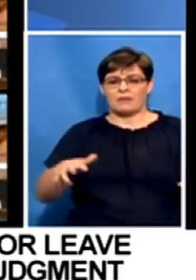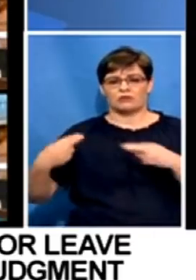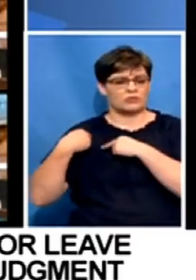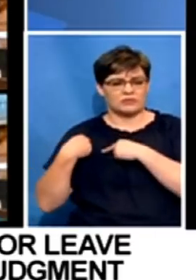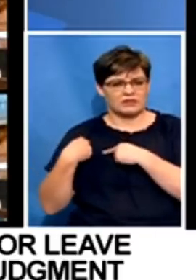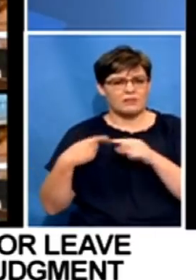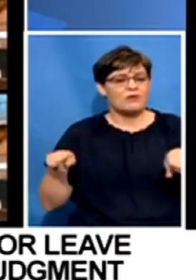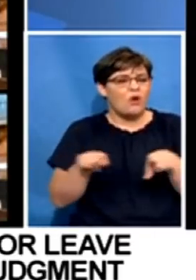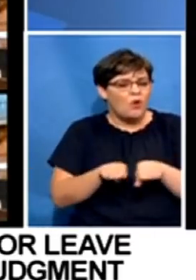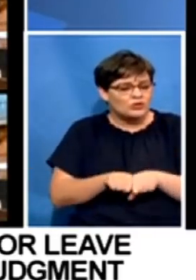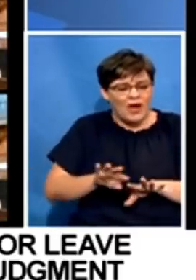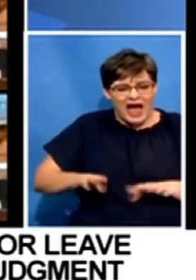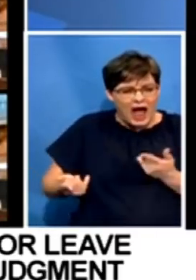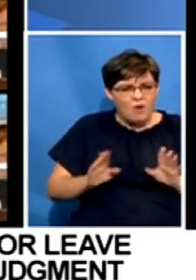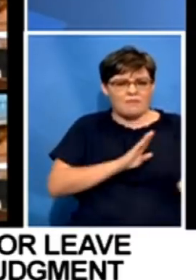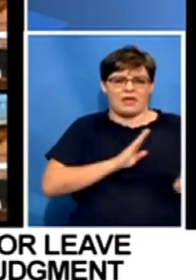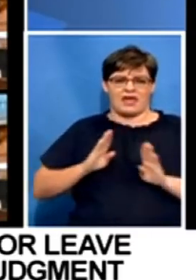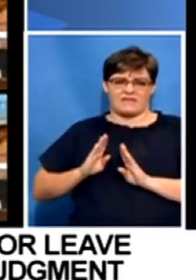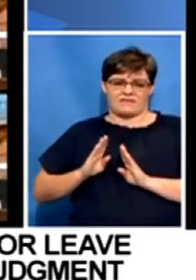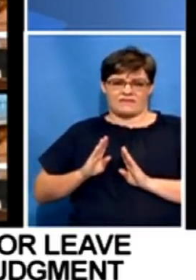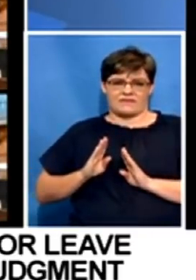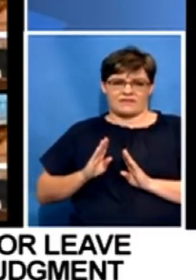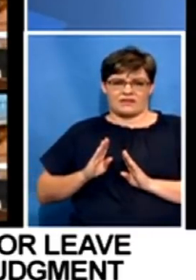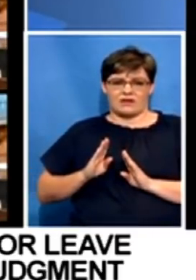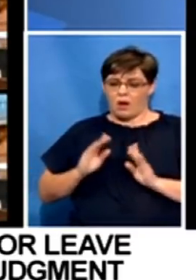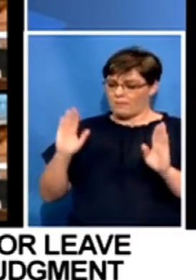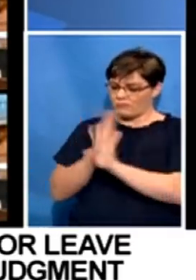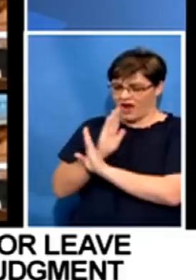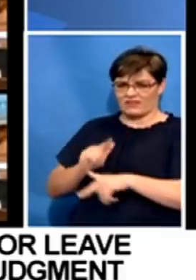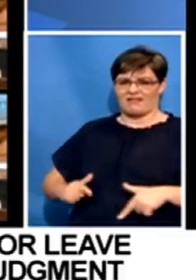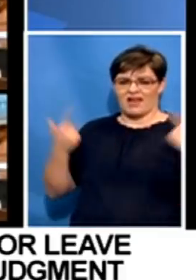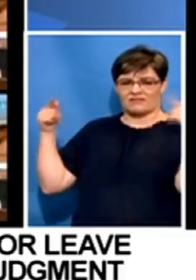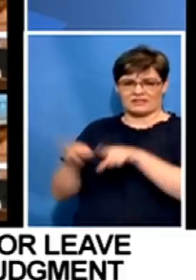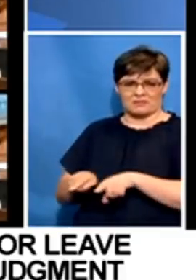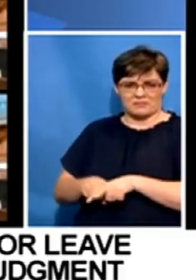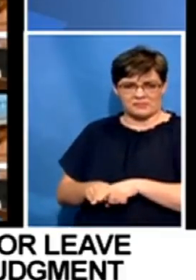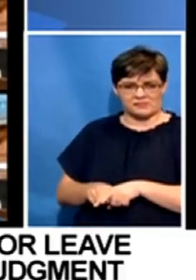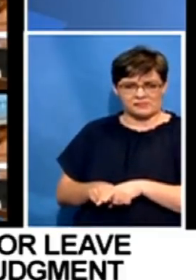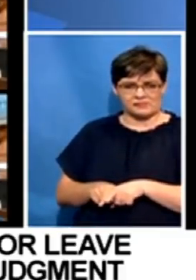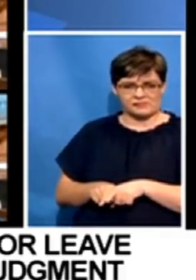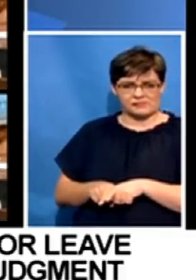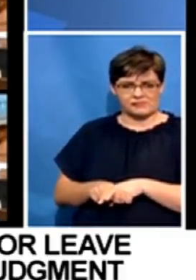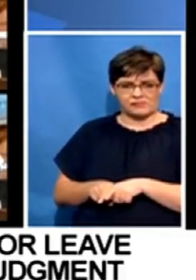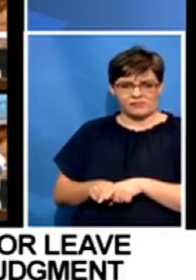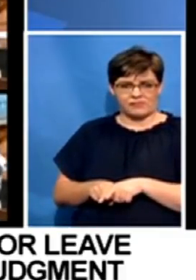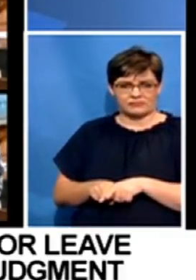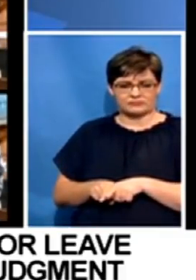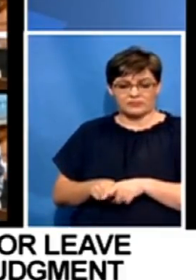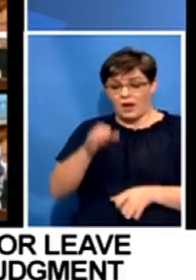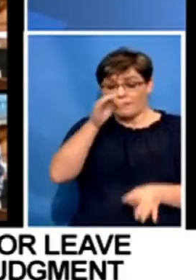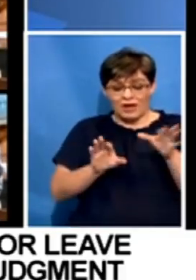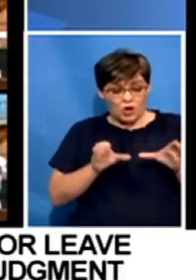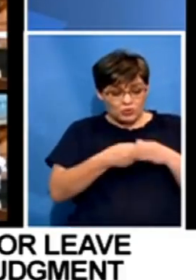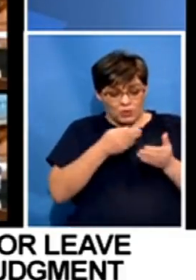themselves in their private life, because it is in our parties where we go. It is in the